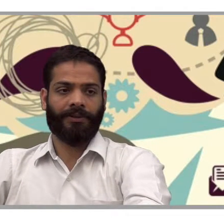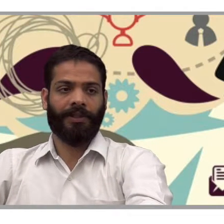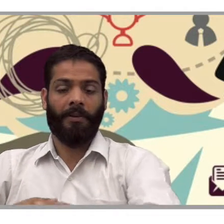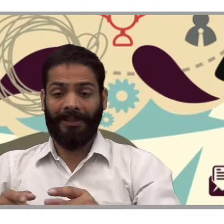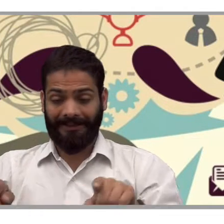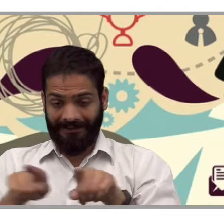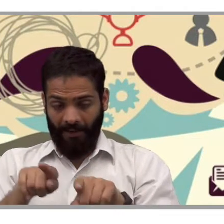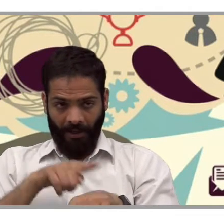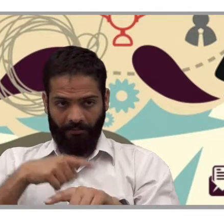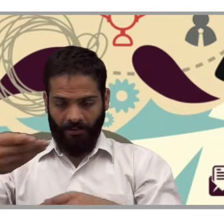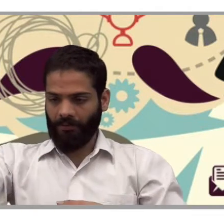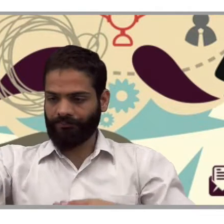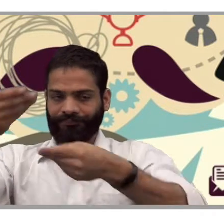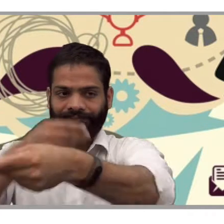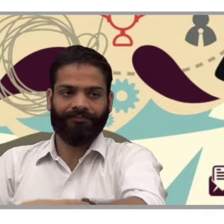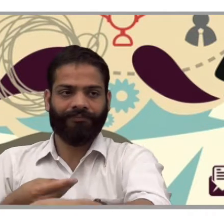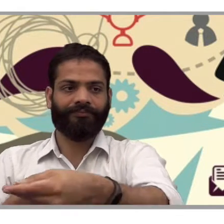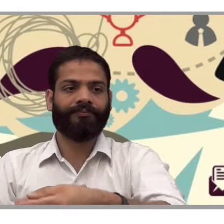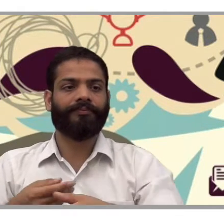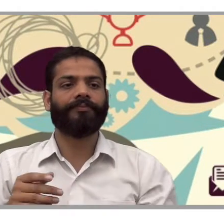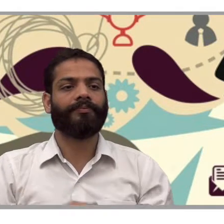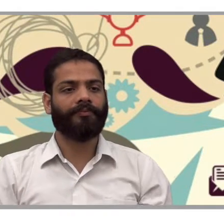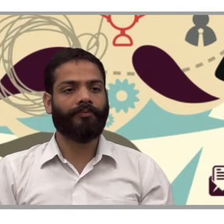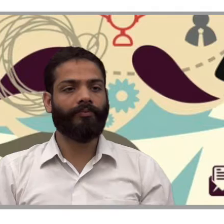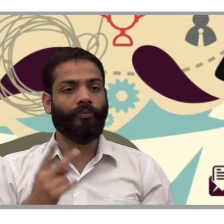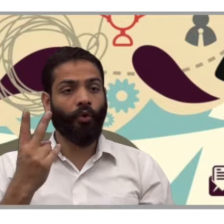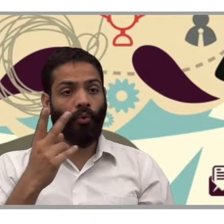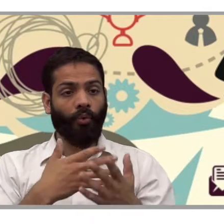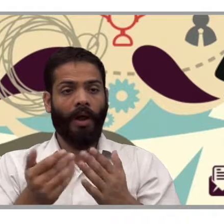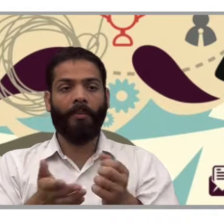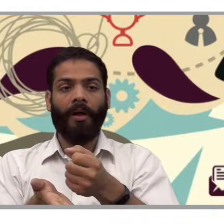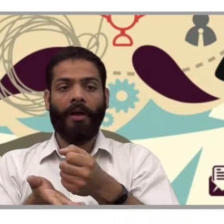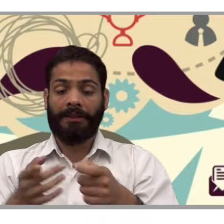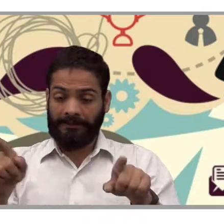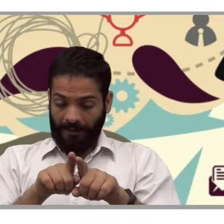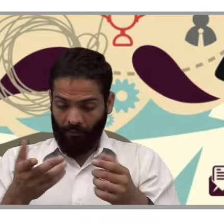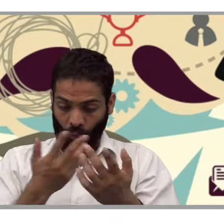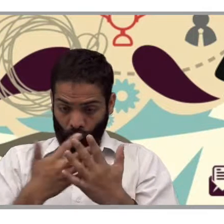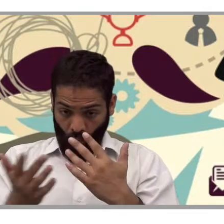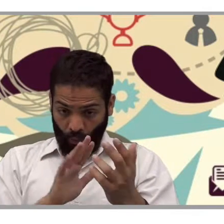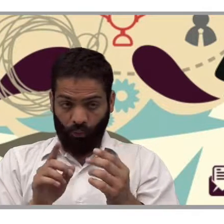Two-handed symmetric handshake would be exchange or give.